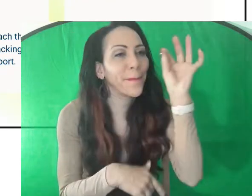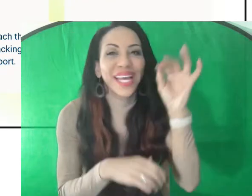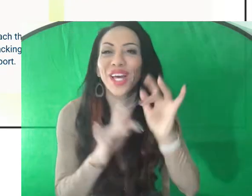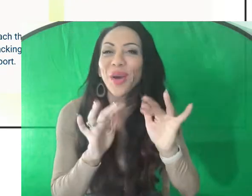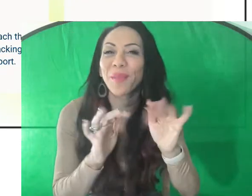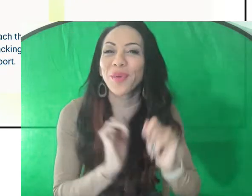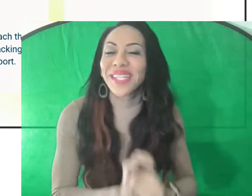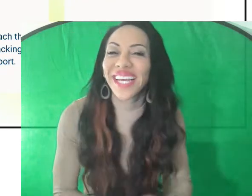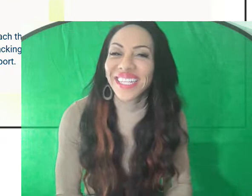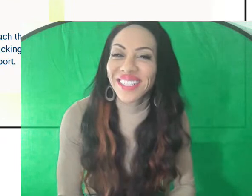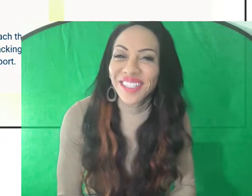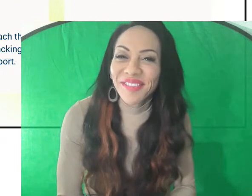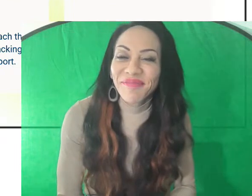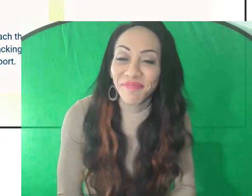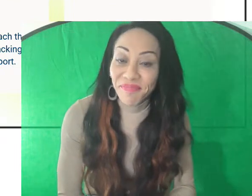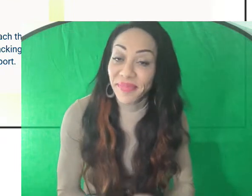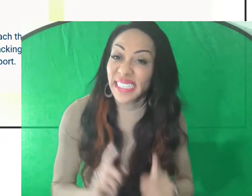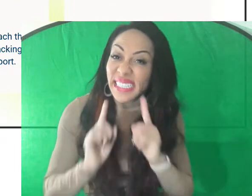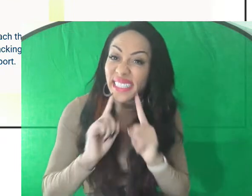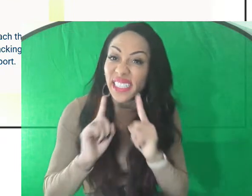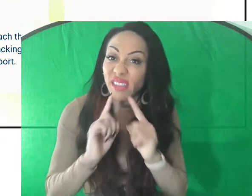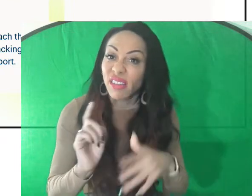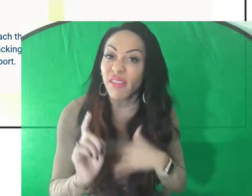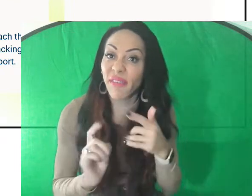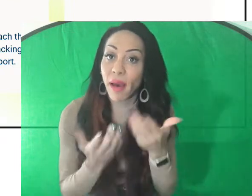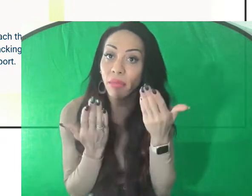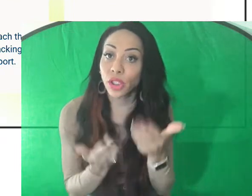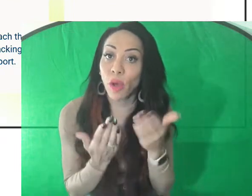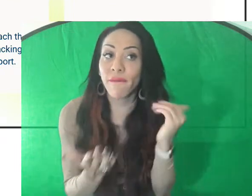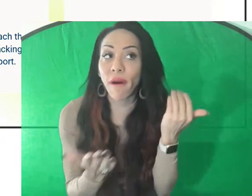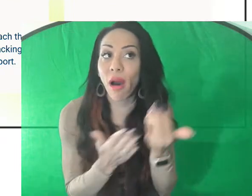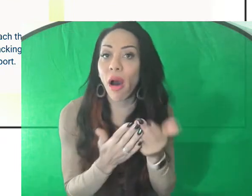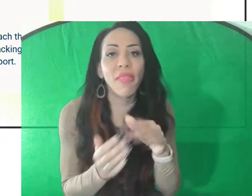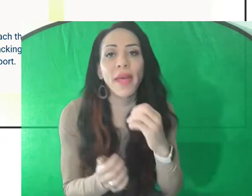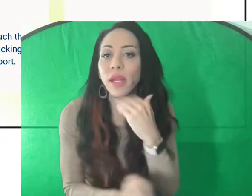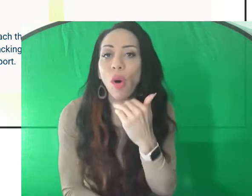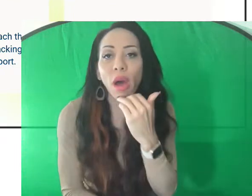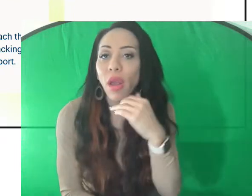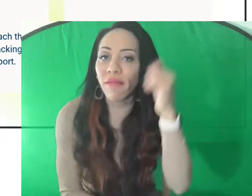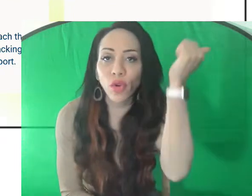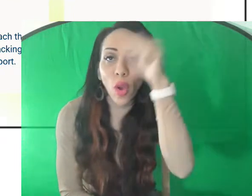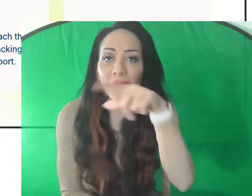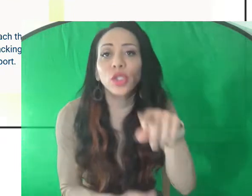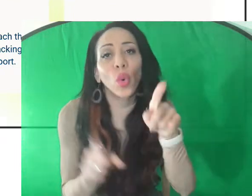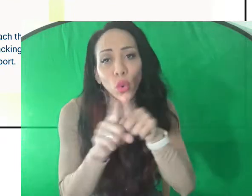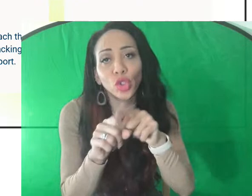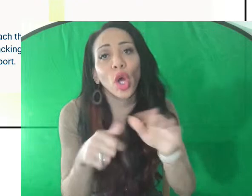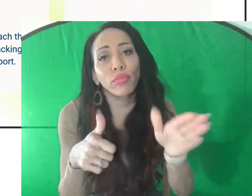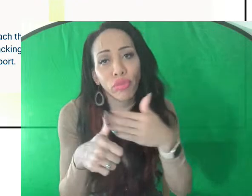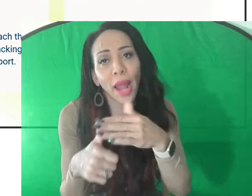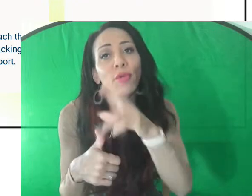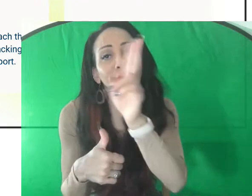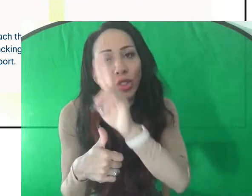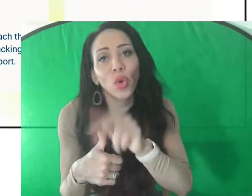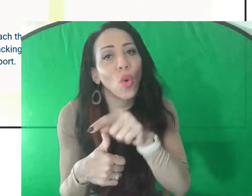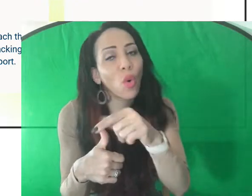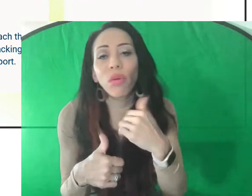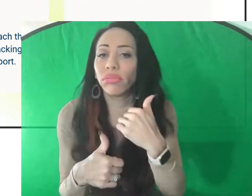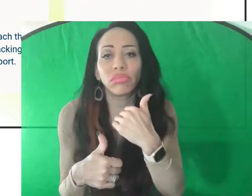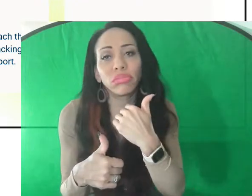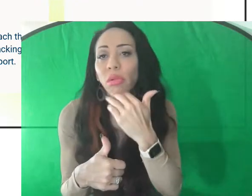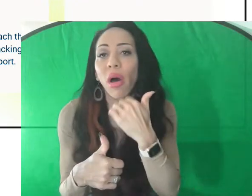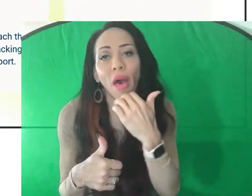So teachers, they feel that they lack knowledge. In primary, definitely, it's just lacking knowledge in general, but that's kind of being supported a lot